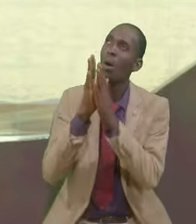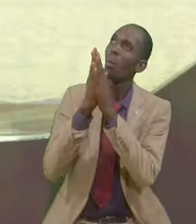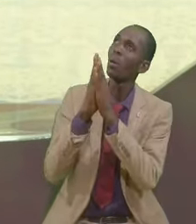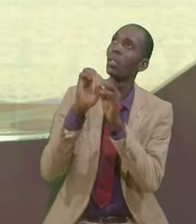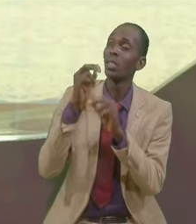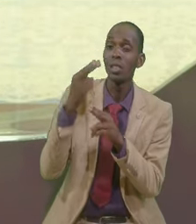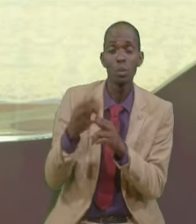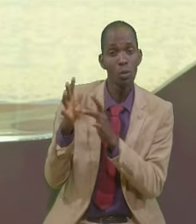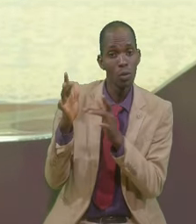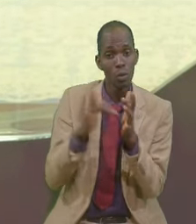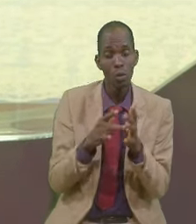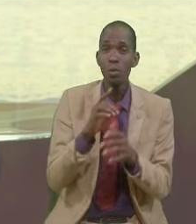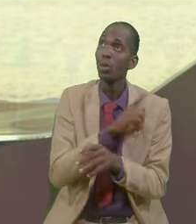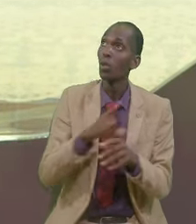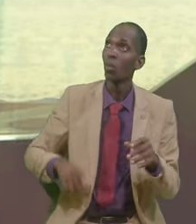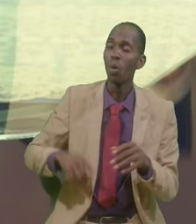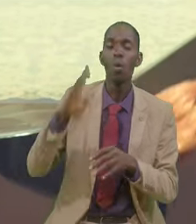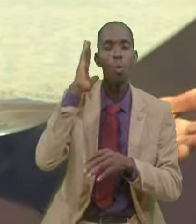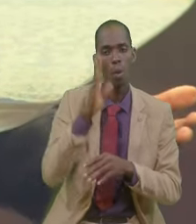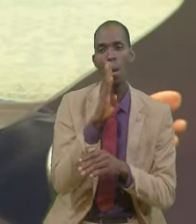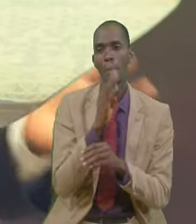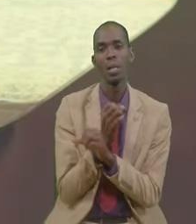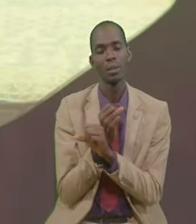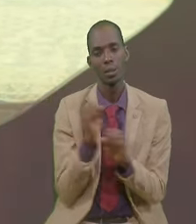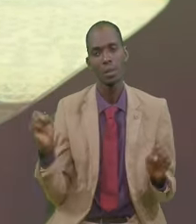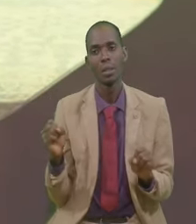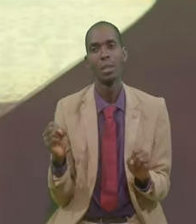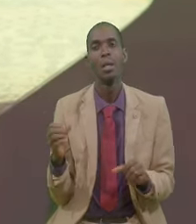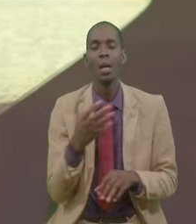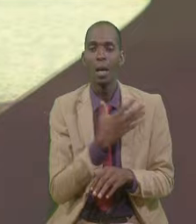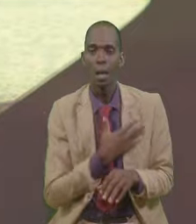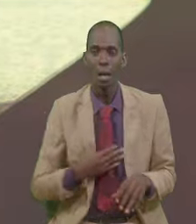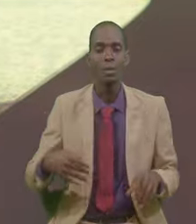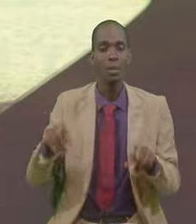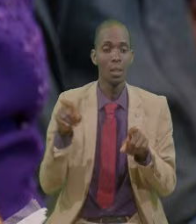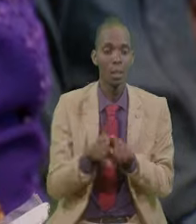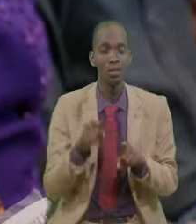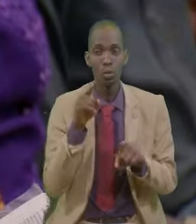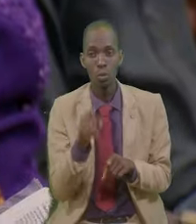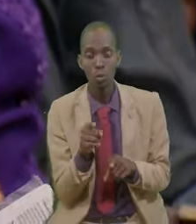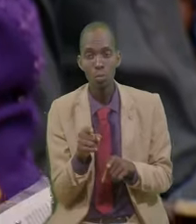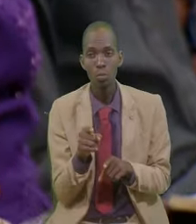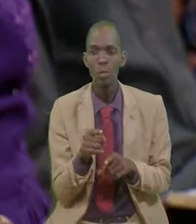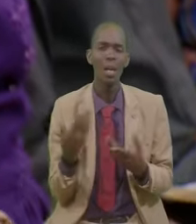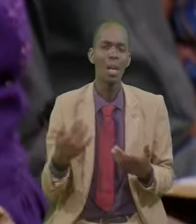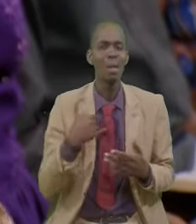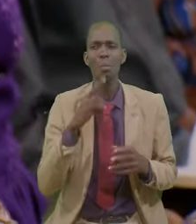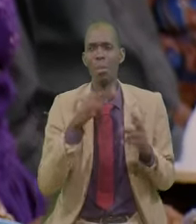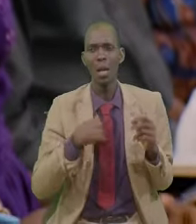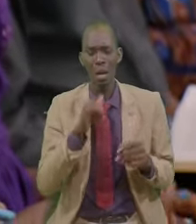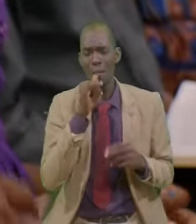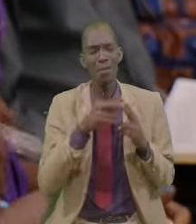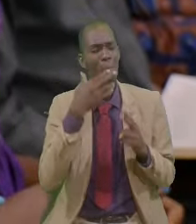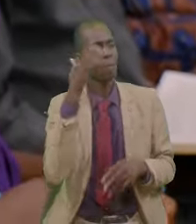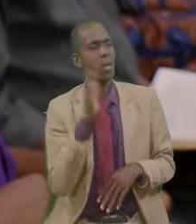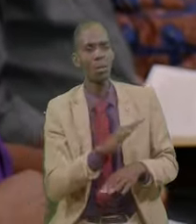Lord shall be saved. But I've been very bad, the grace of God covers you. I've been terrible, the grace of God